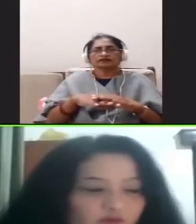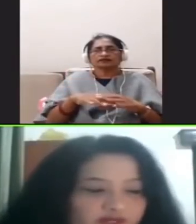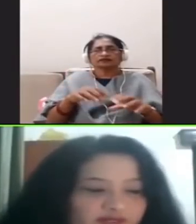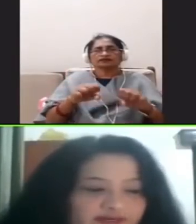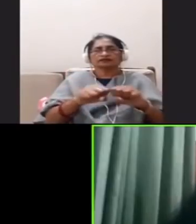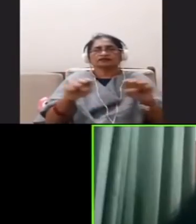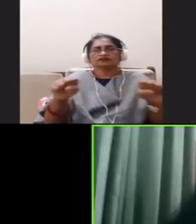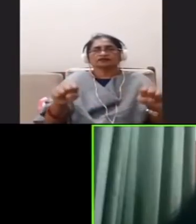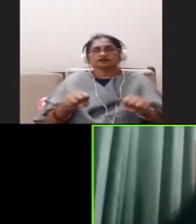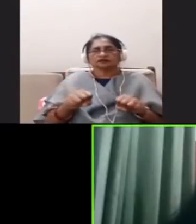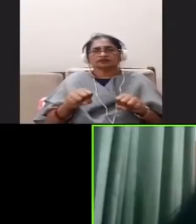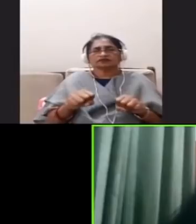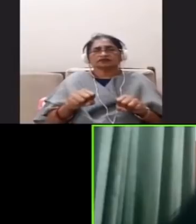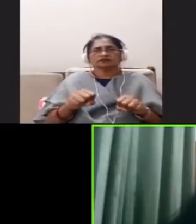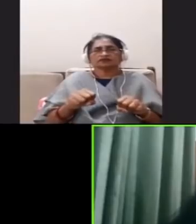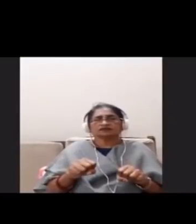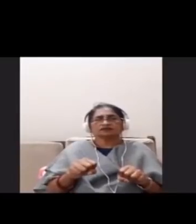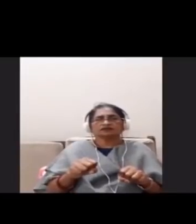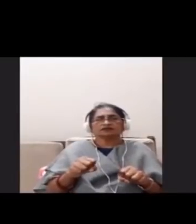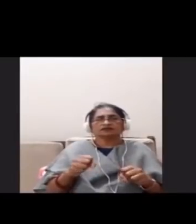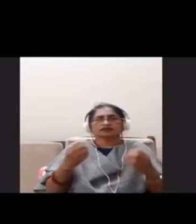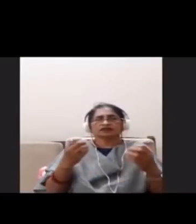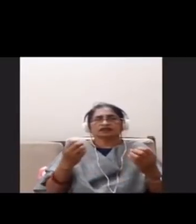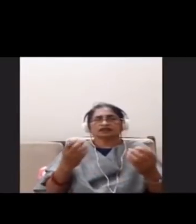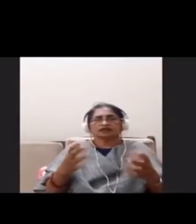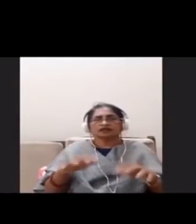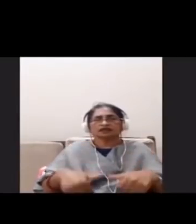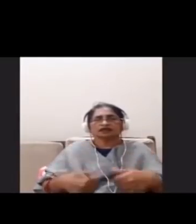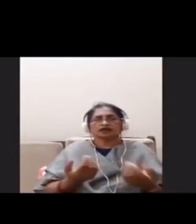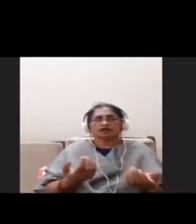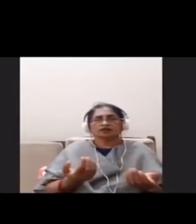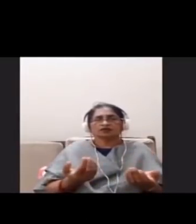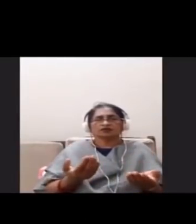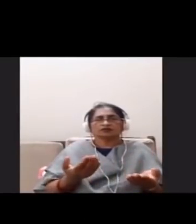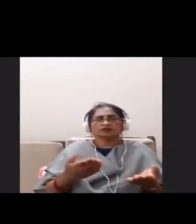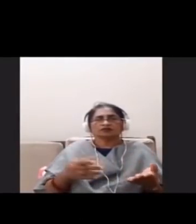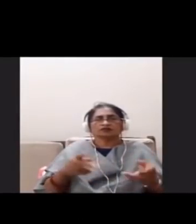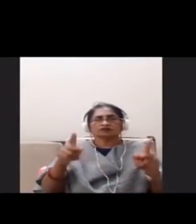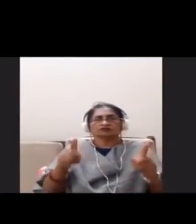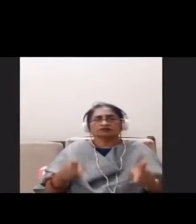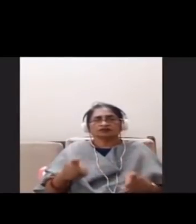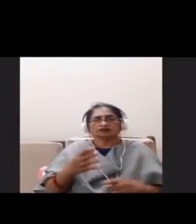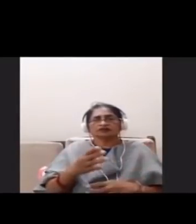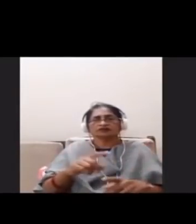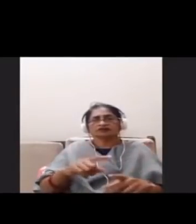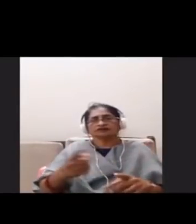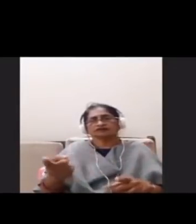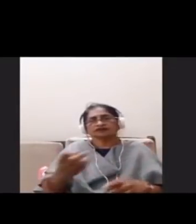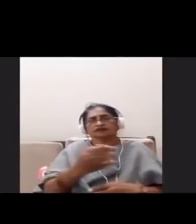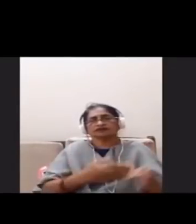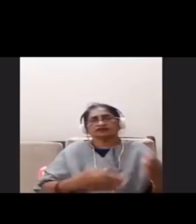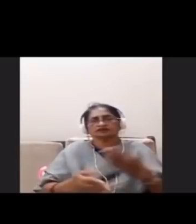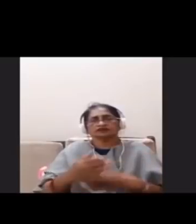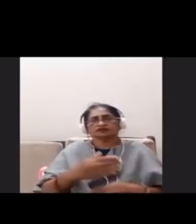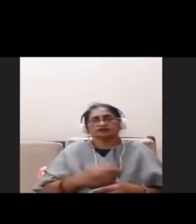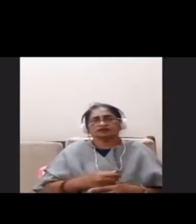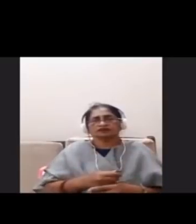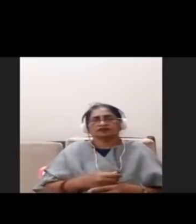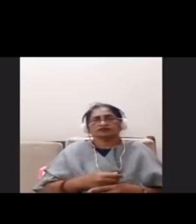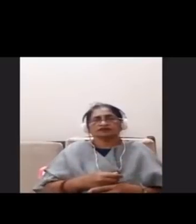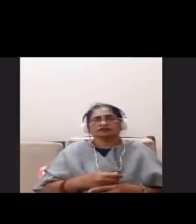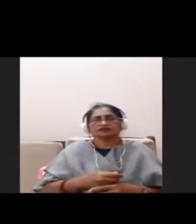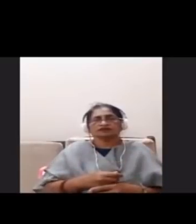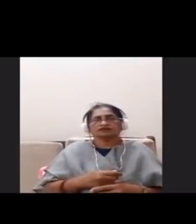the COVID-19 pandemic and how it has affected persons with disabilities. They need to protect